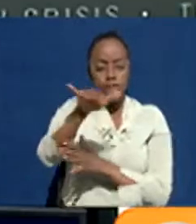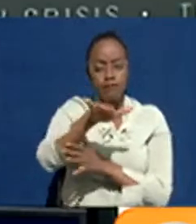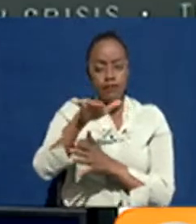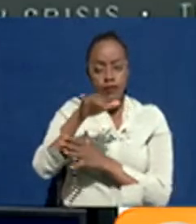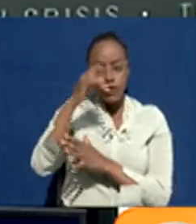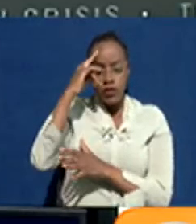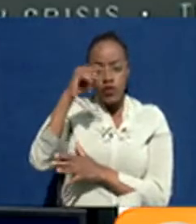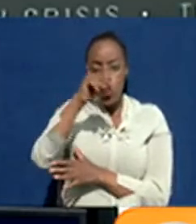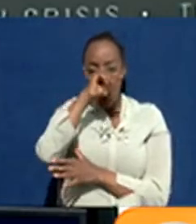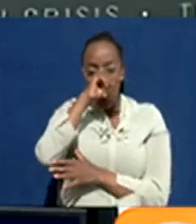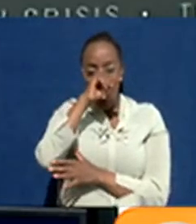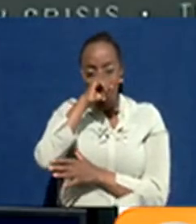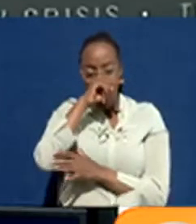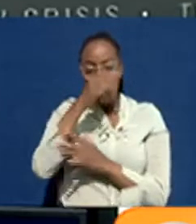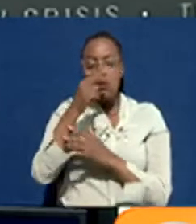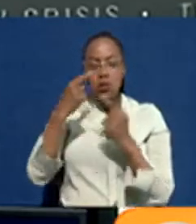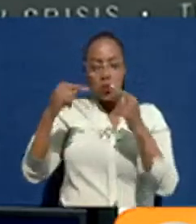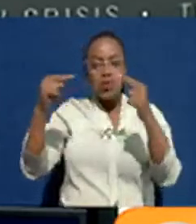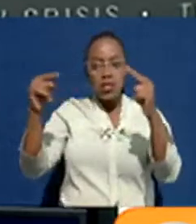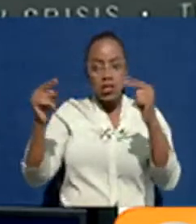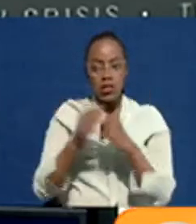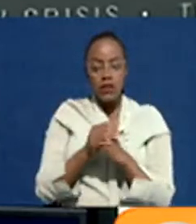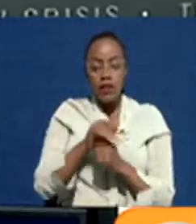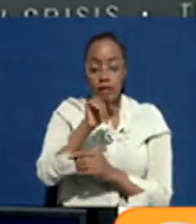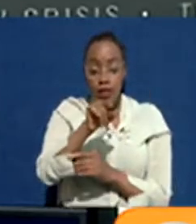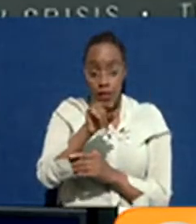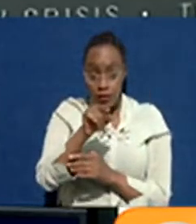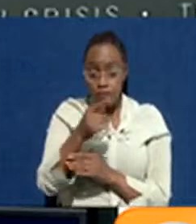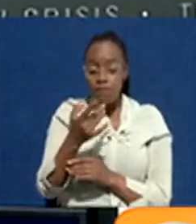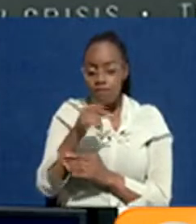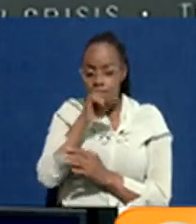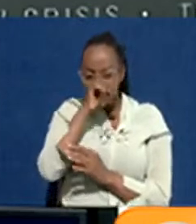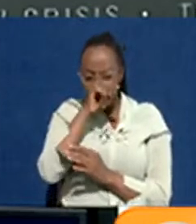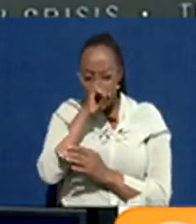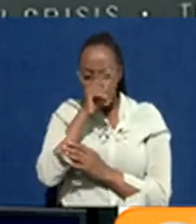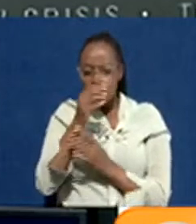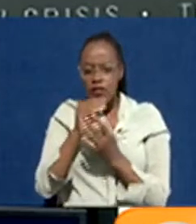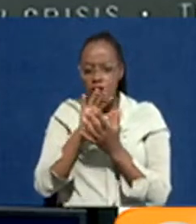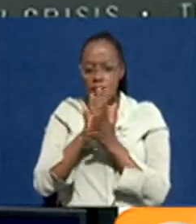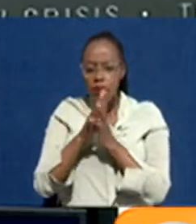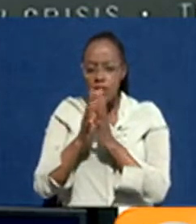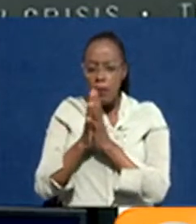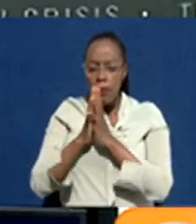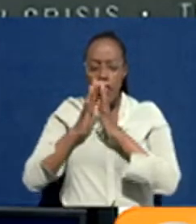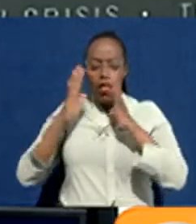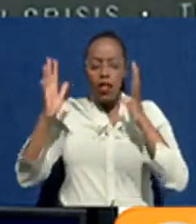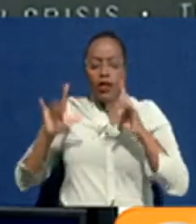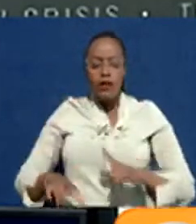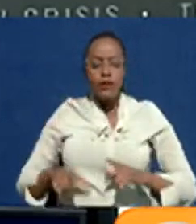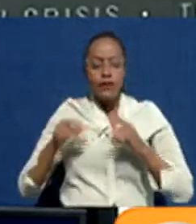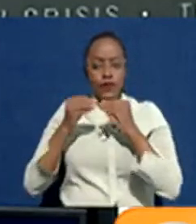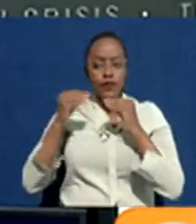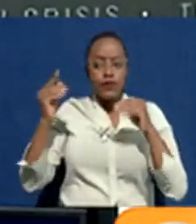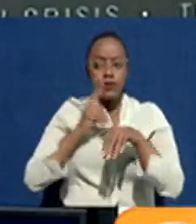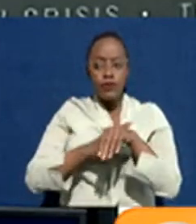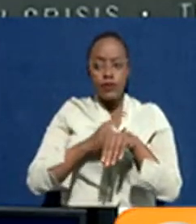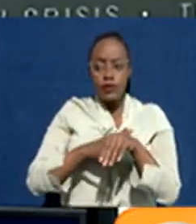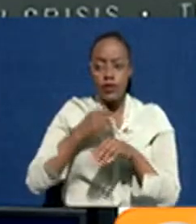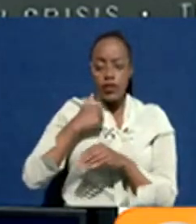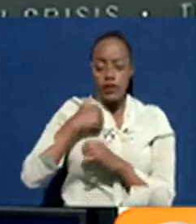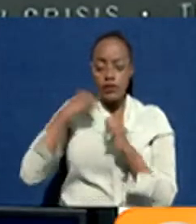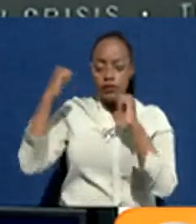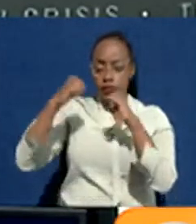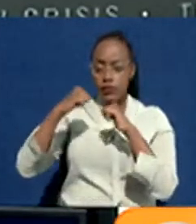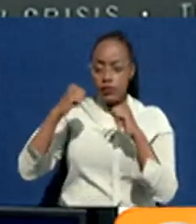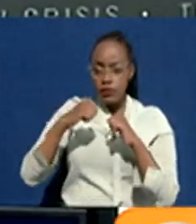for mosquitoes to thrive. The insects are growing bigger and living longer, increasing their ability